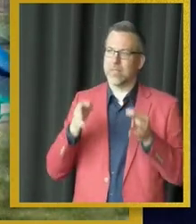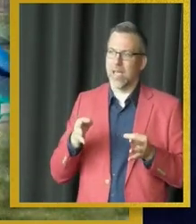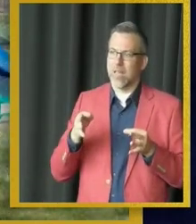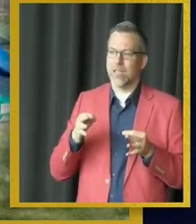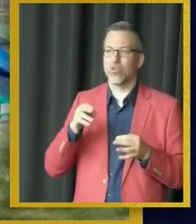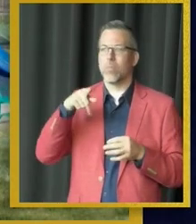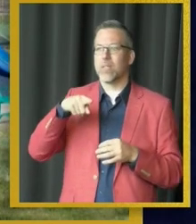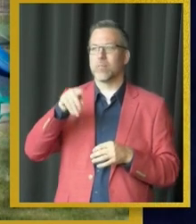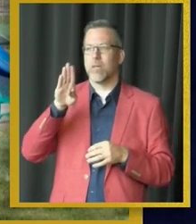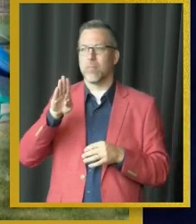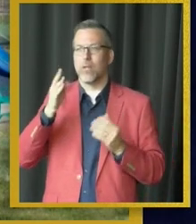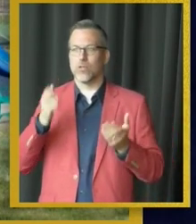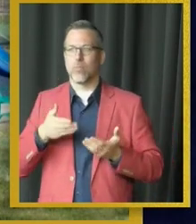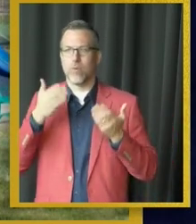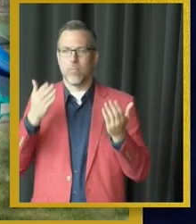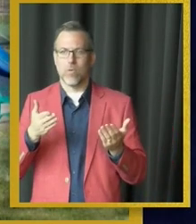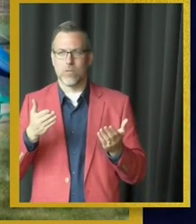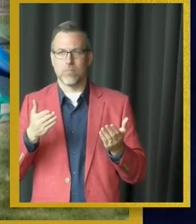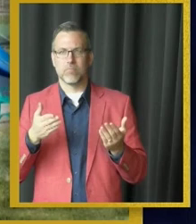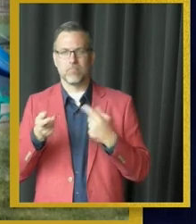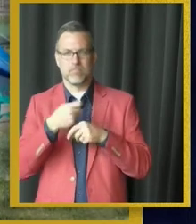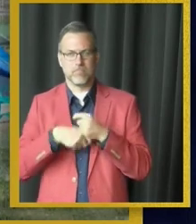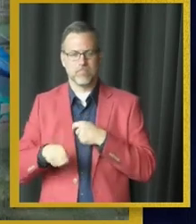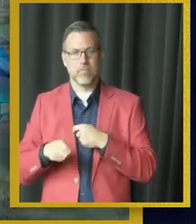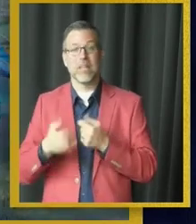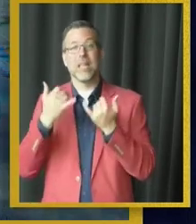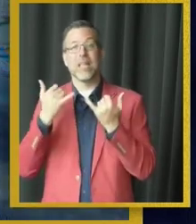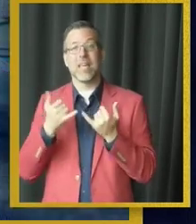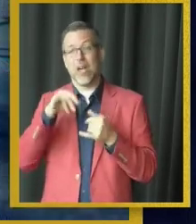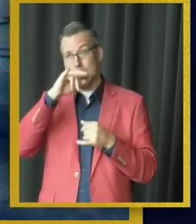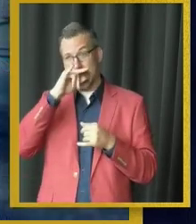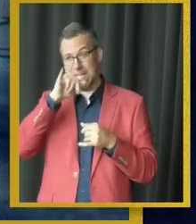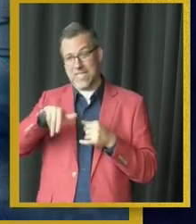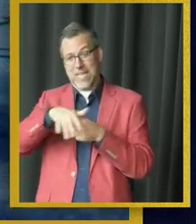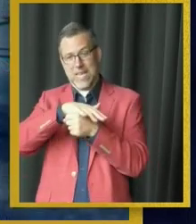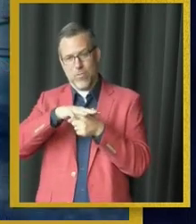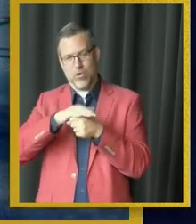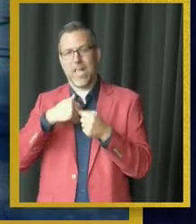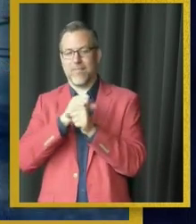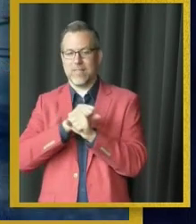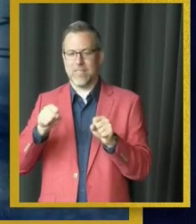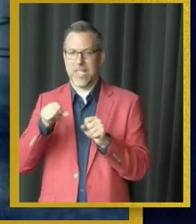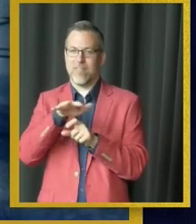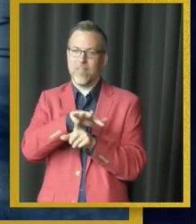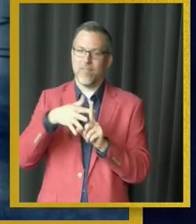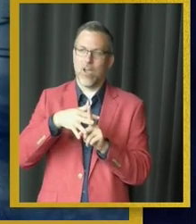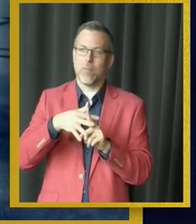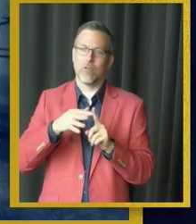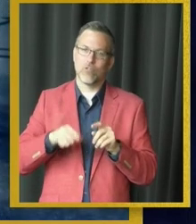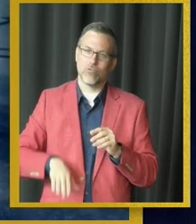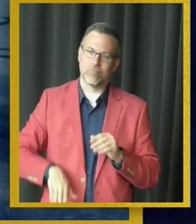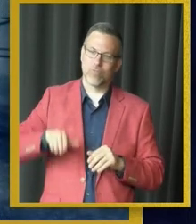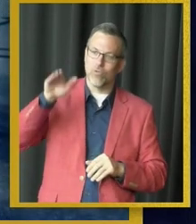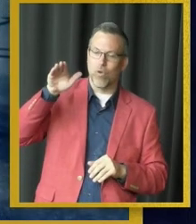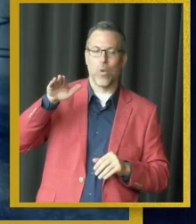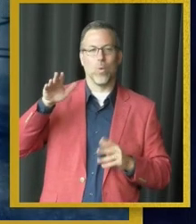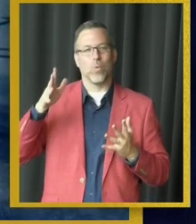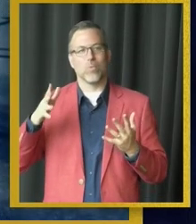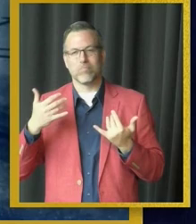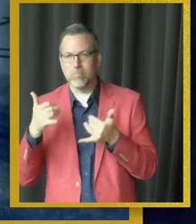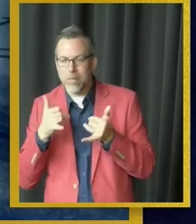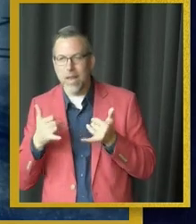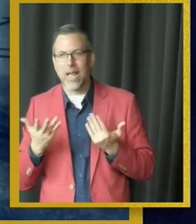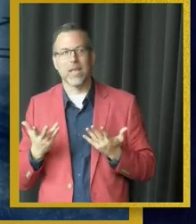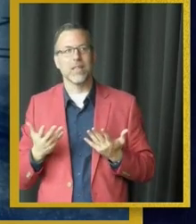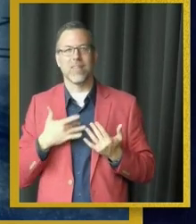budgeting proposal. Now the neighborhood kids have a safe environment to play, grow, and explore in. As a community, we want